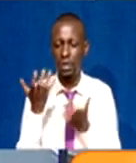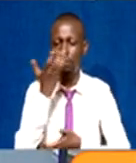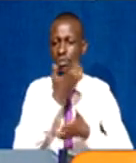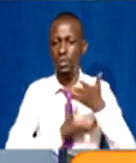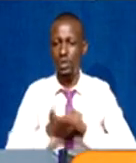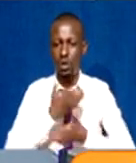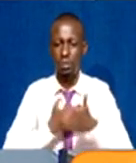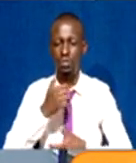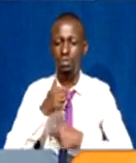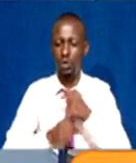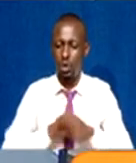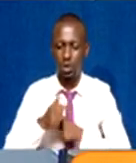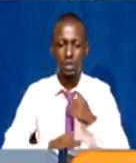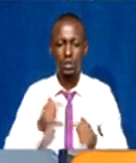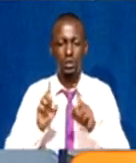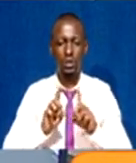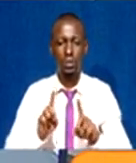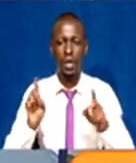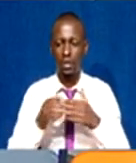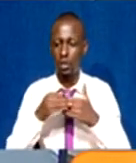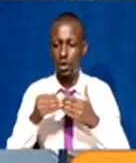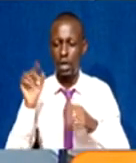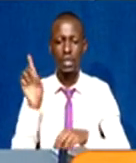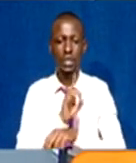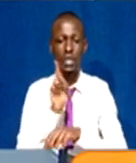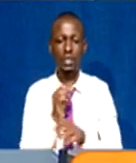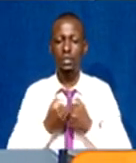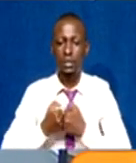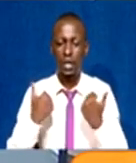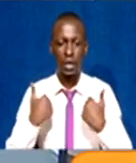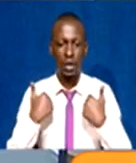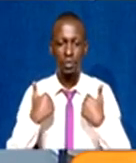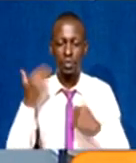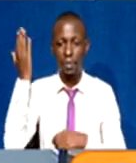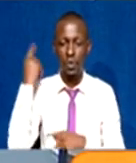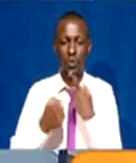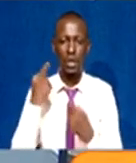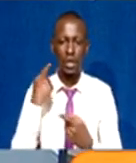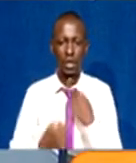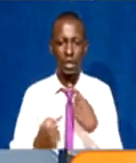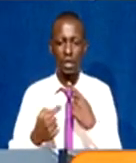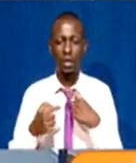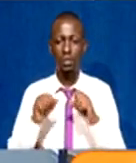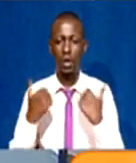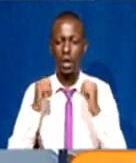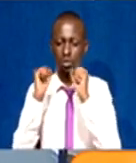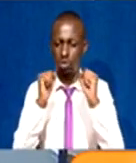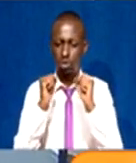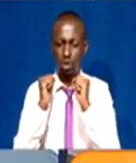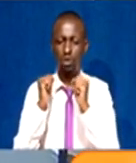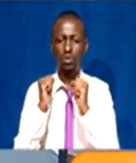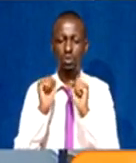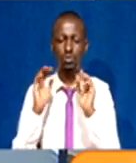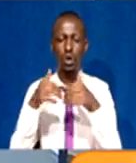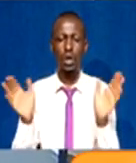remained resilient despite the dollar-shilling turbulence and that the past 1 year has been one of the strongest in the cooperatives movement